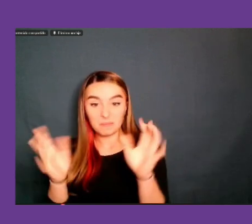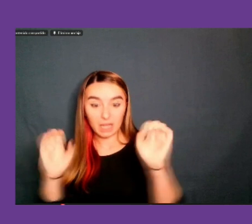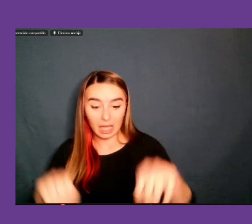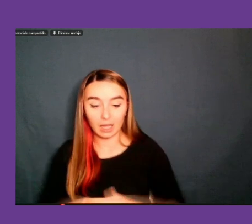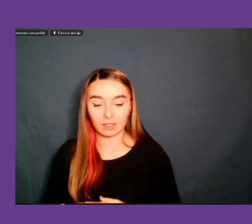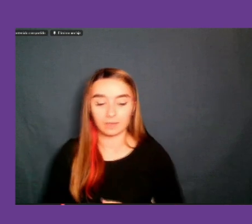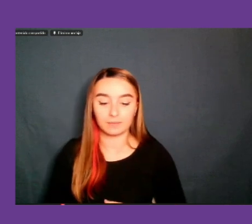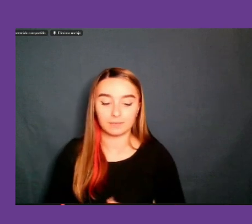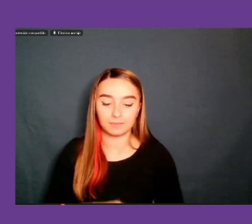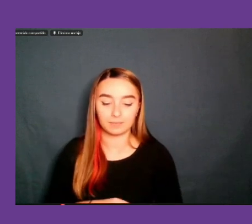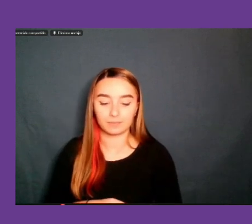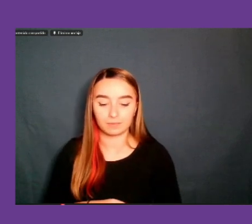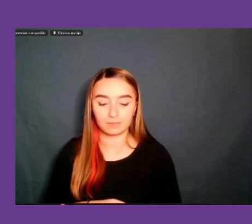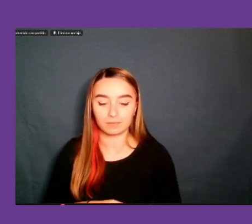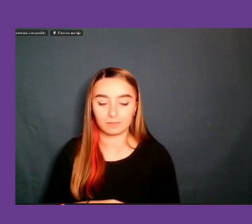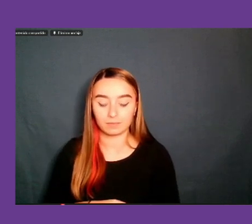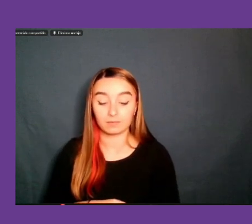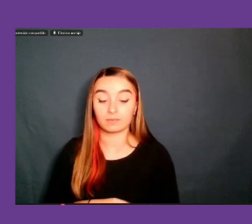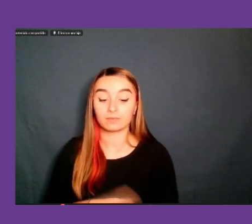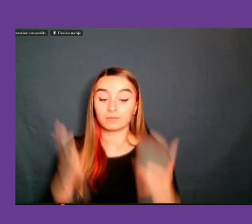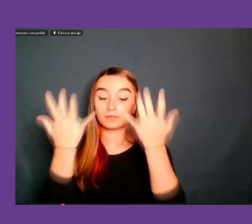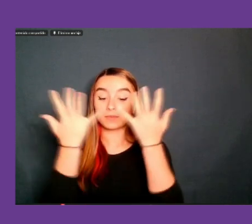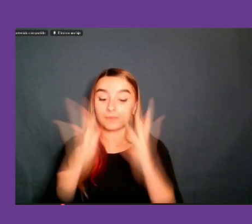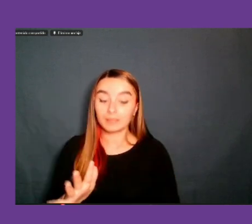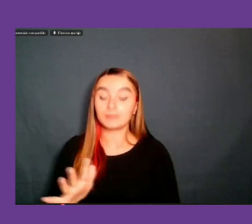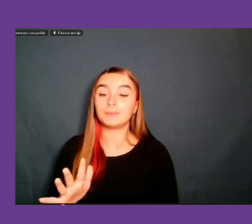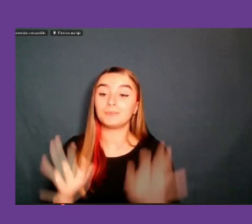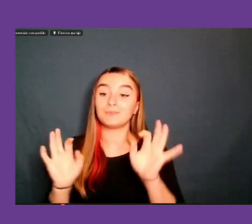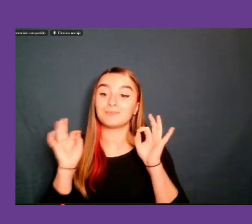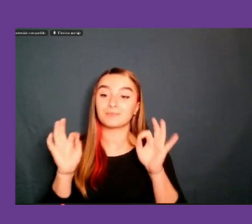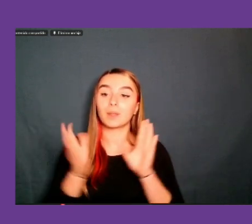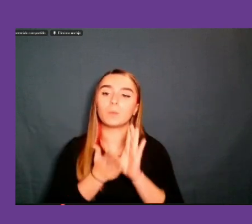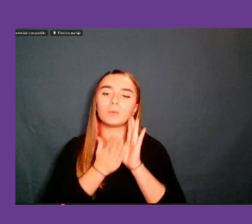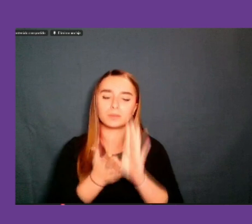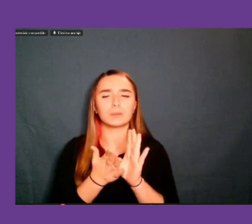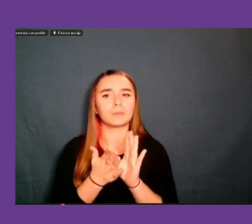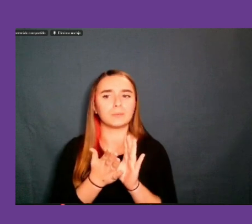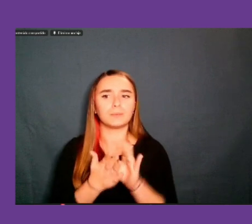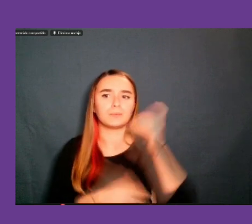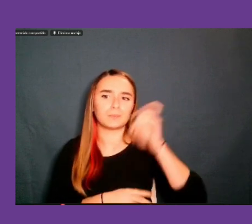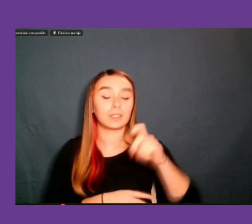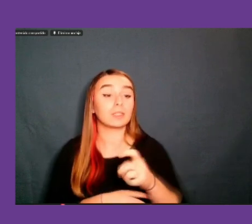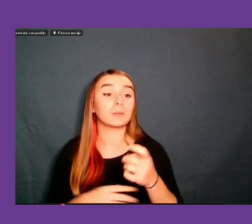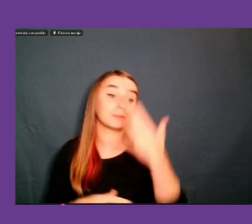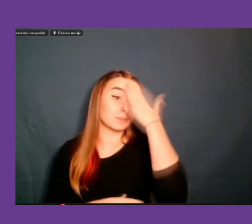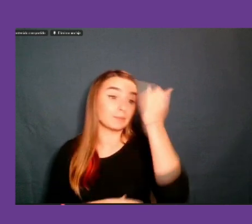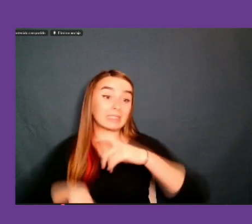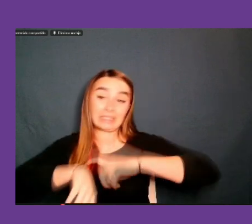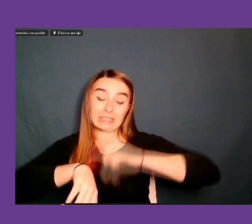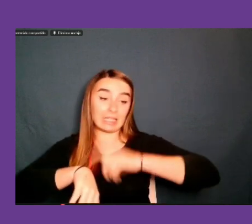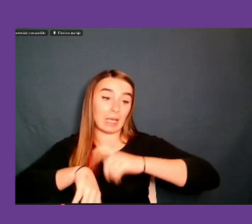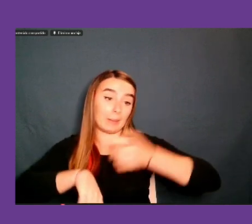situation that we face. And lastly, there is the issue of lack of resources. Standardization is very time consuming. It